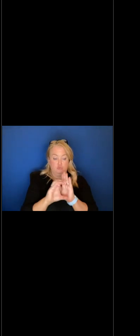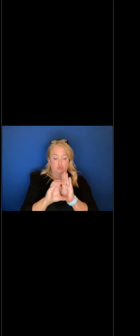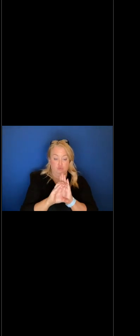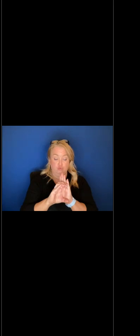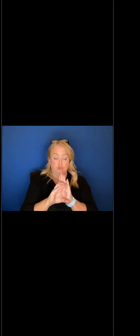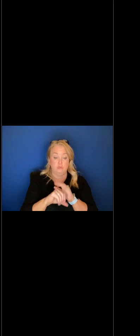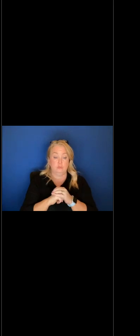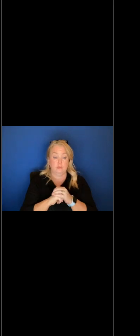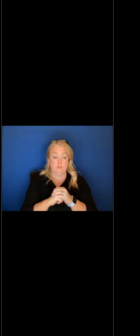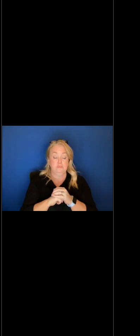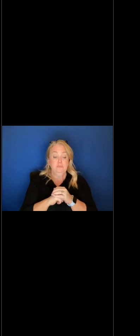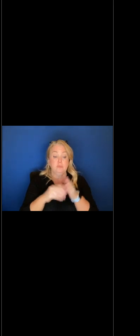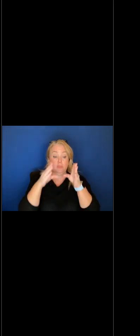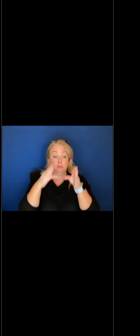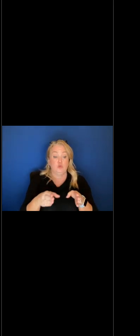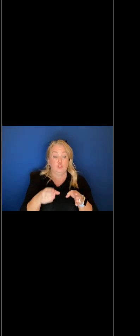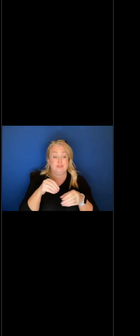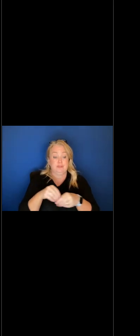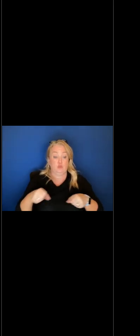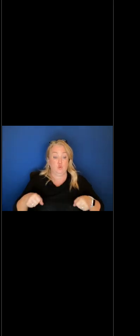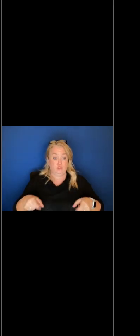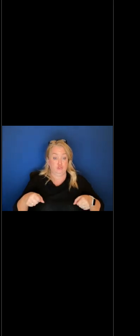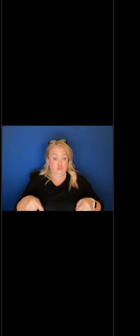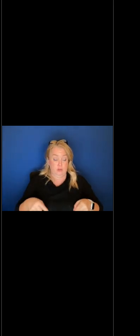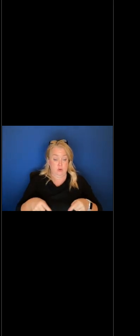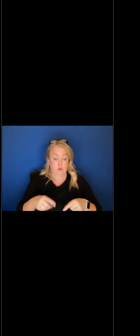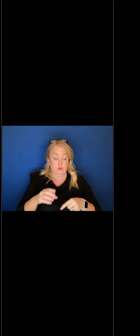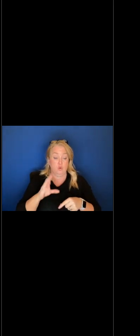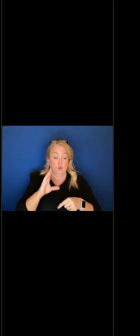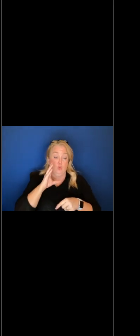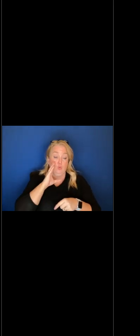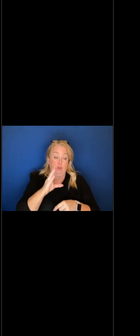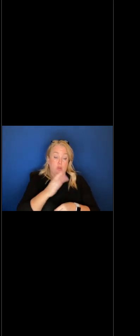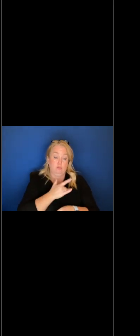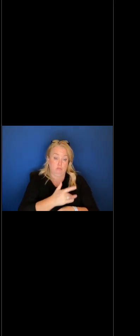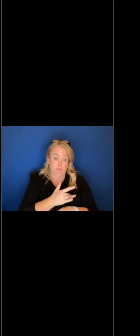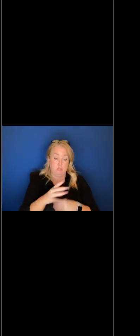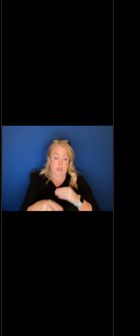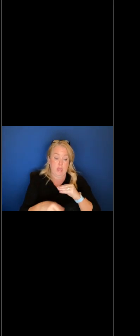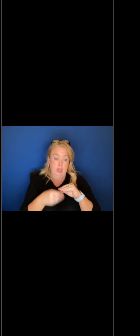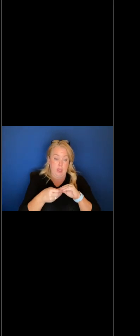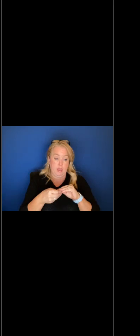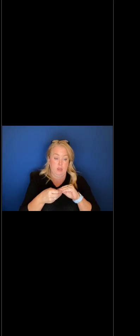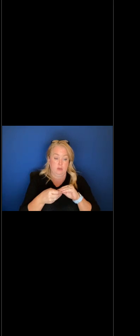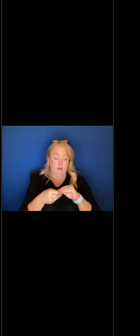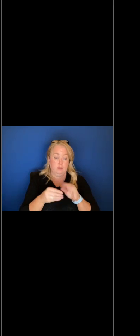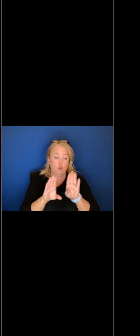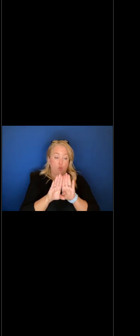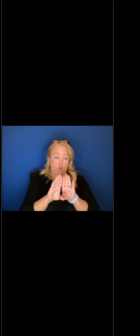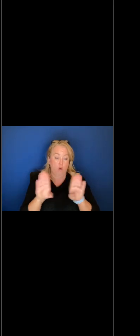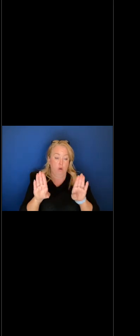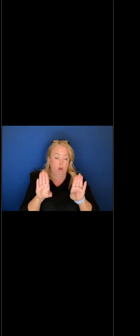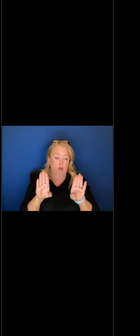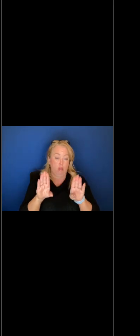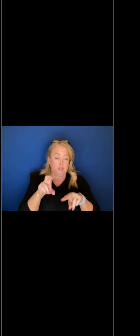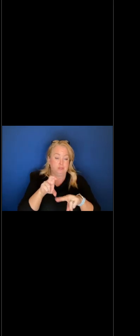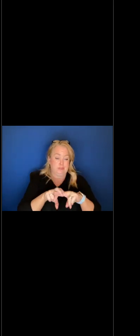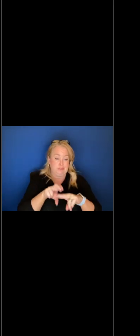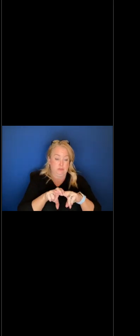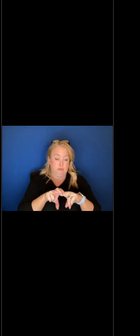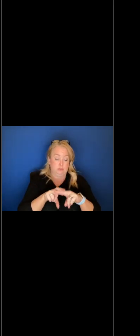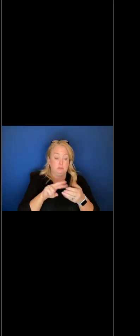7D, a person in a wheelchair would typically add a wall-hung seat.